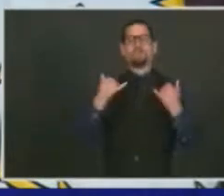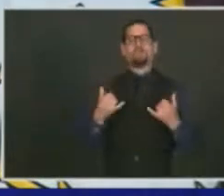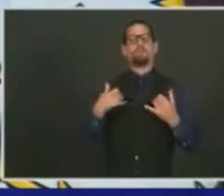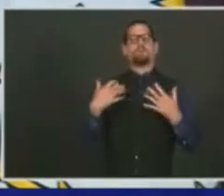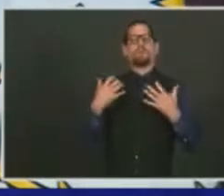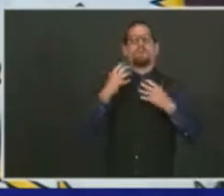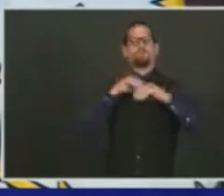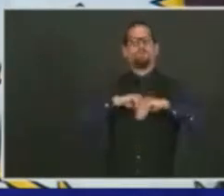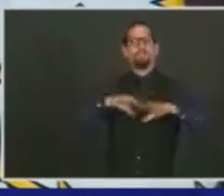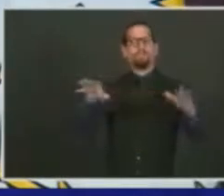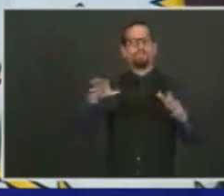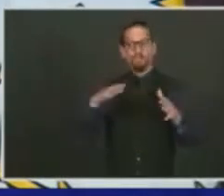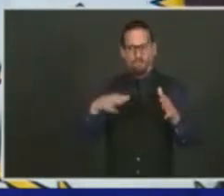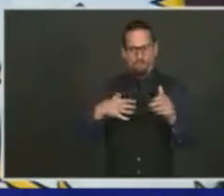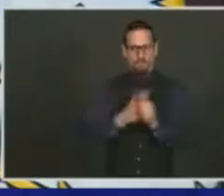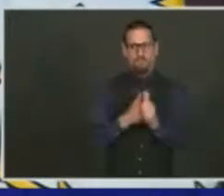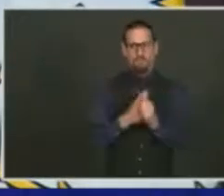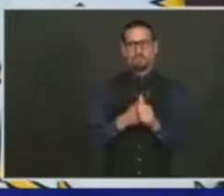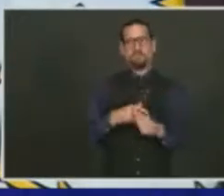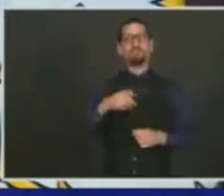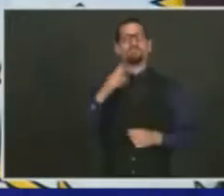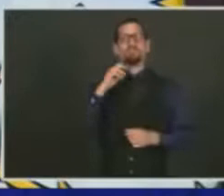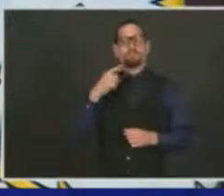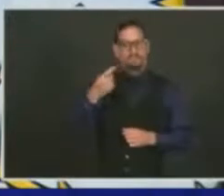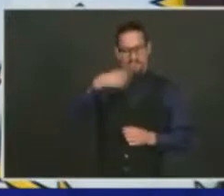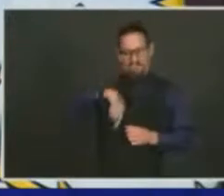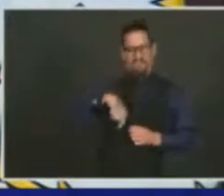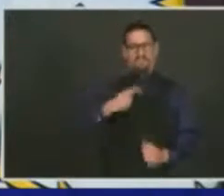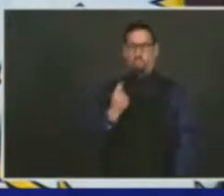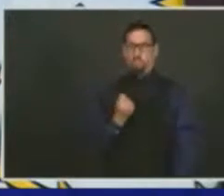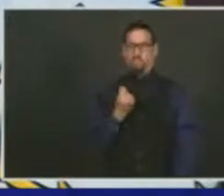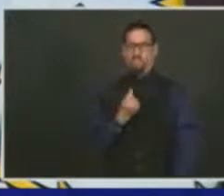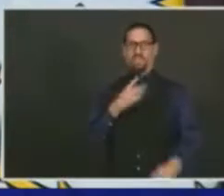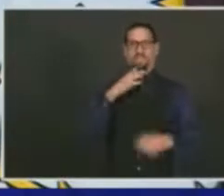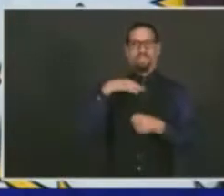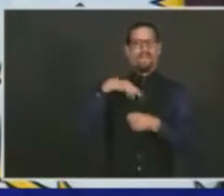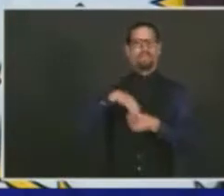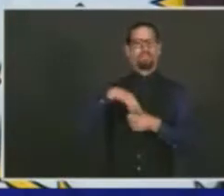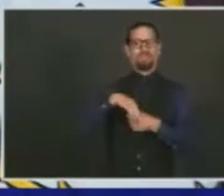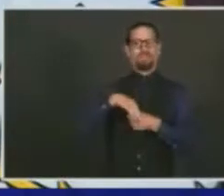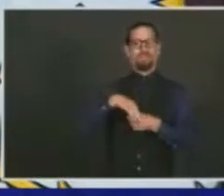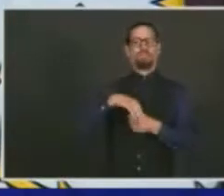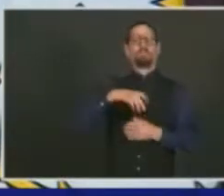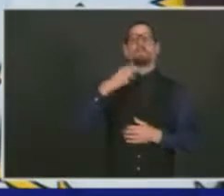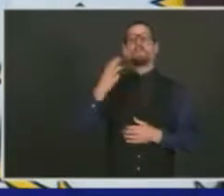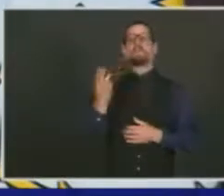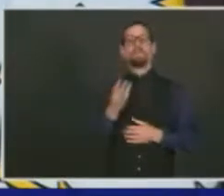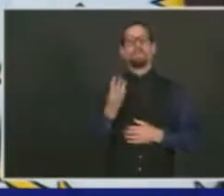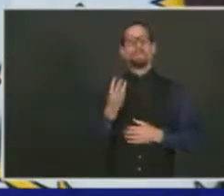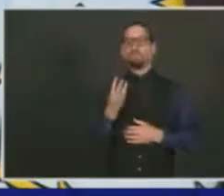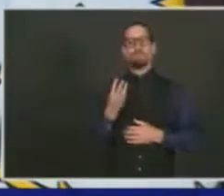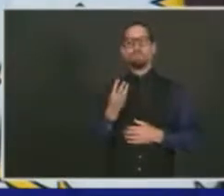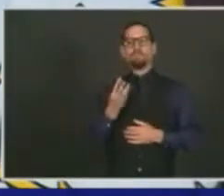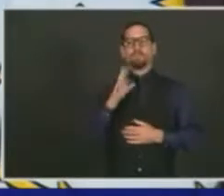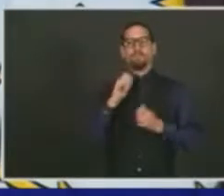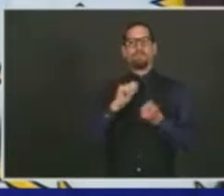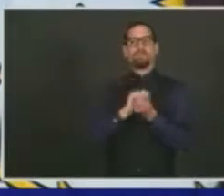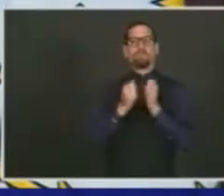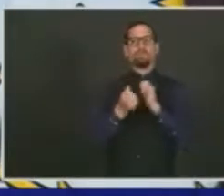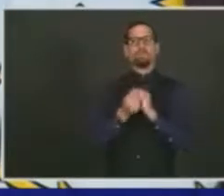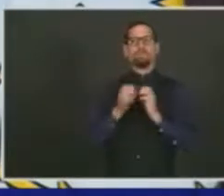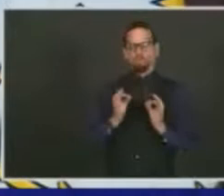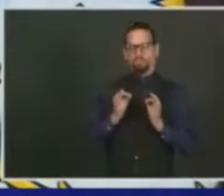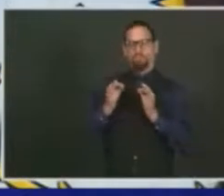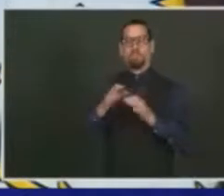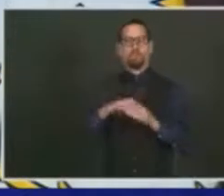going to push this press conference from next Wednesday to next Thursday at 1 o'clock, and the same thing for the